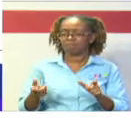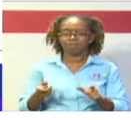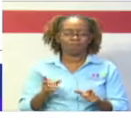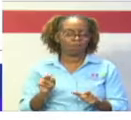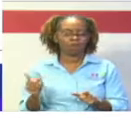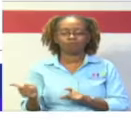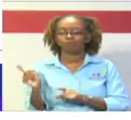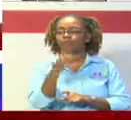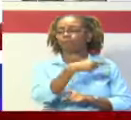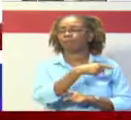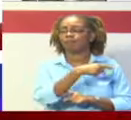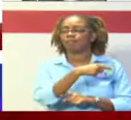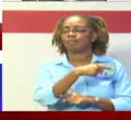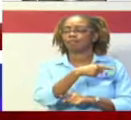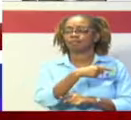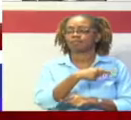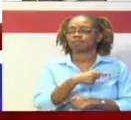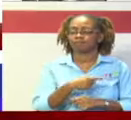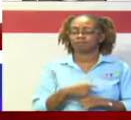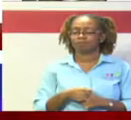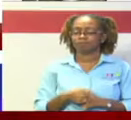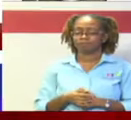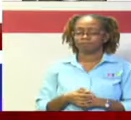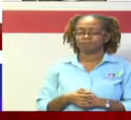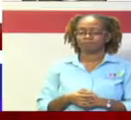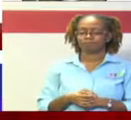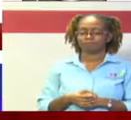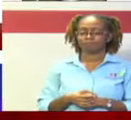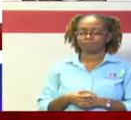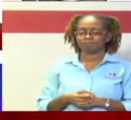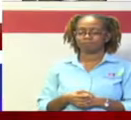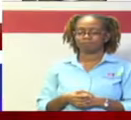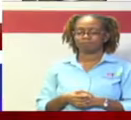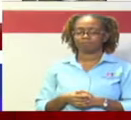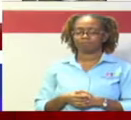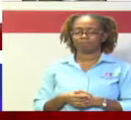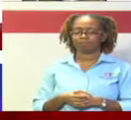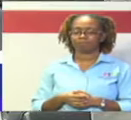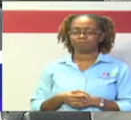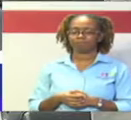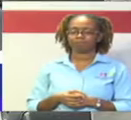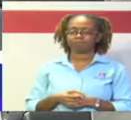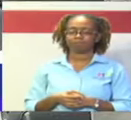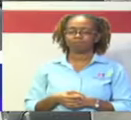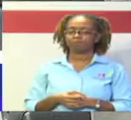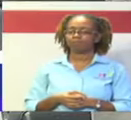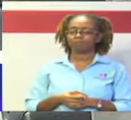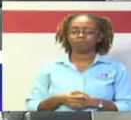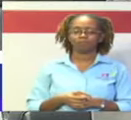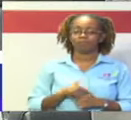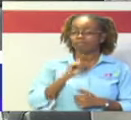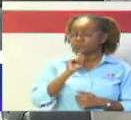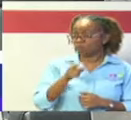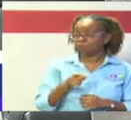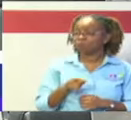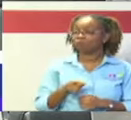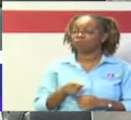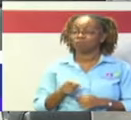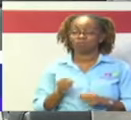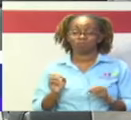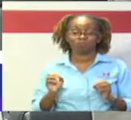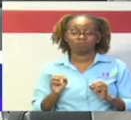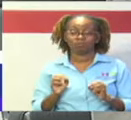That's an interesting question. Clearly, the breaking of any quarantine regulation will contribute. We can't see the